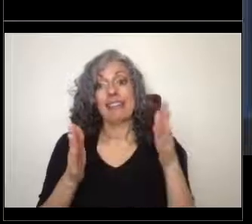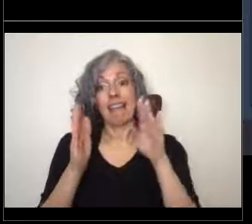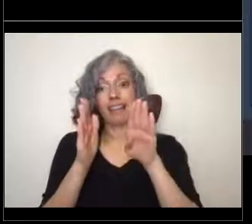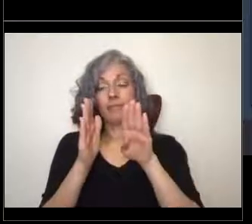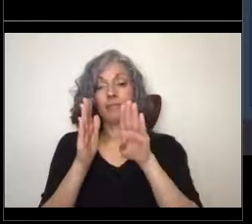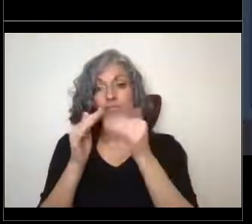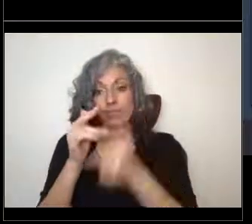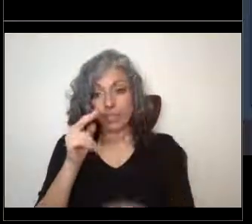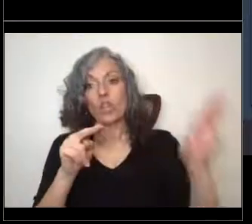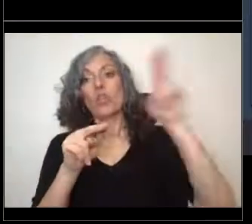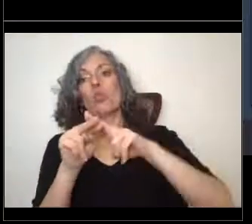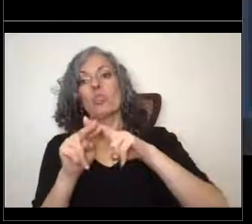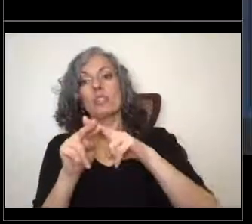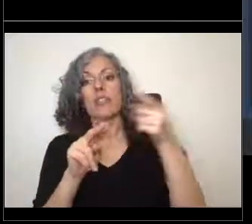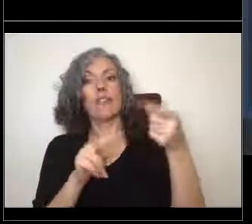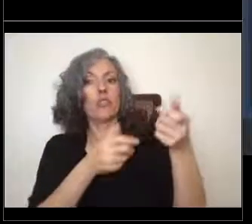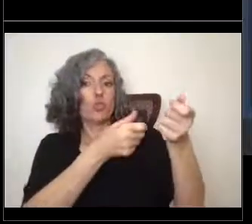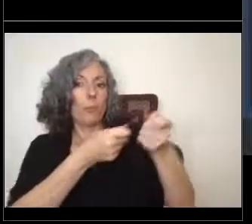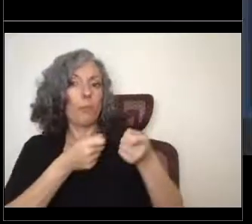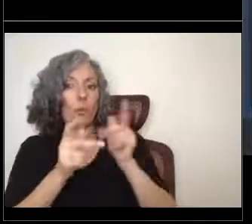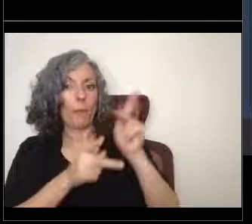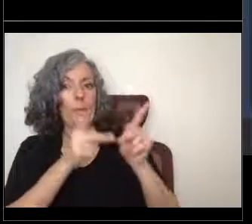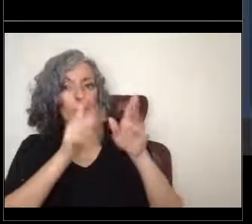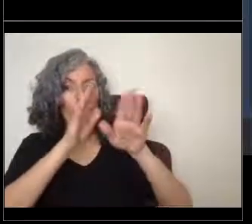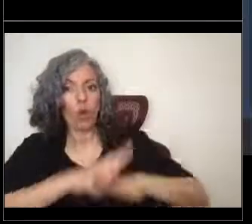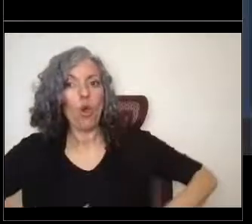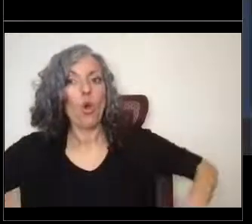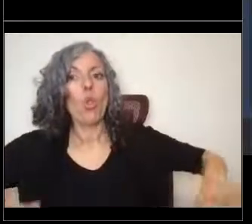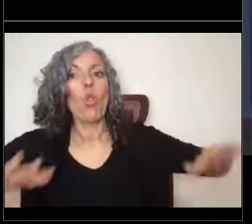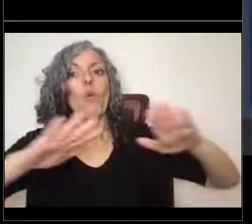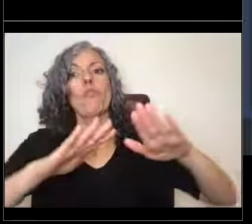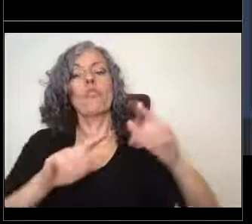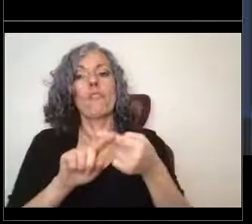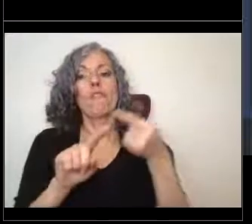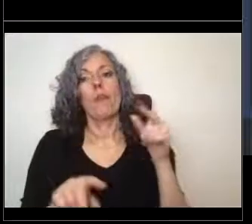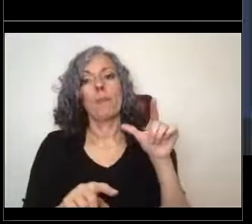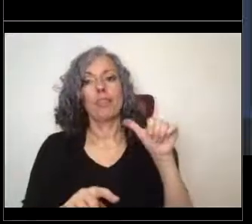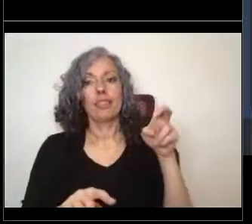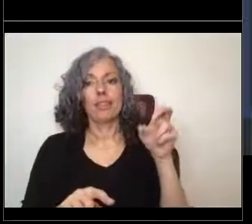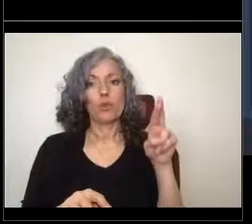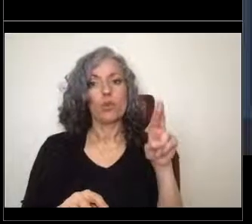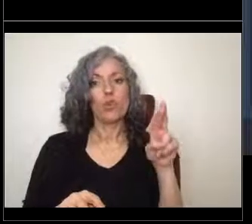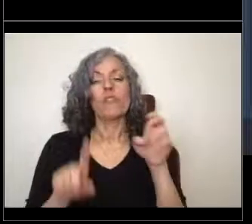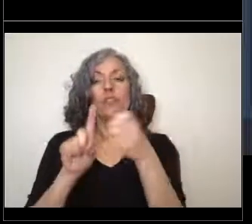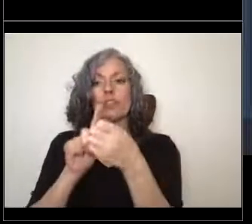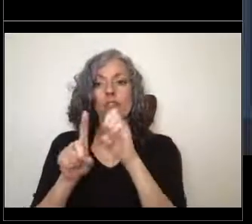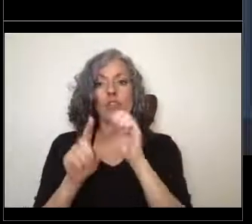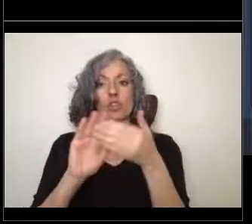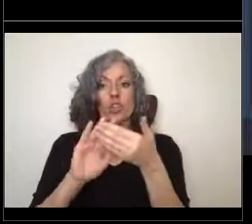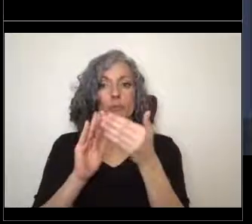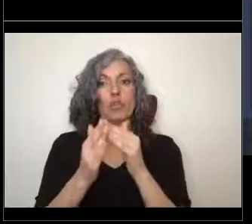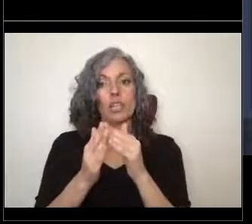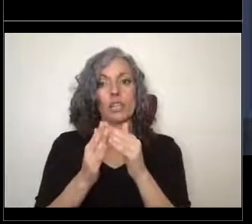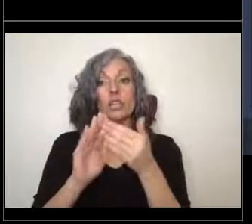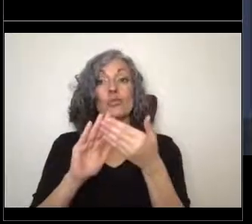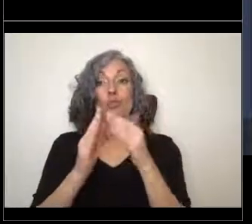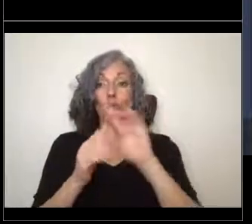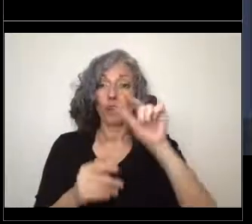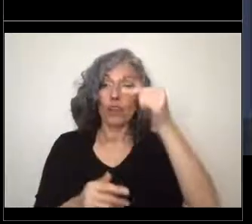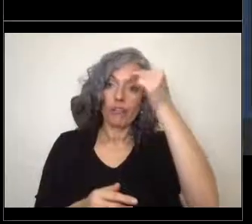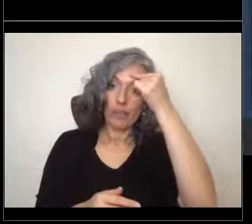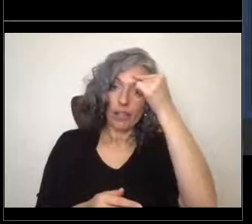pull in people across the spectrum, literally from labor through the environmental community to local government, who do